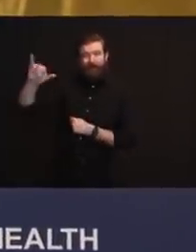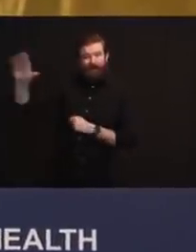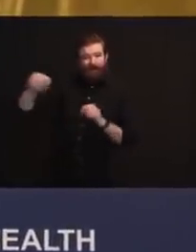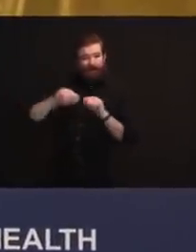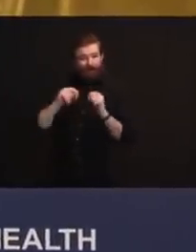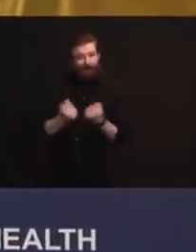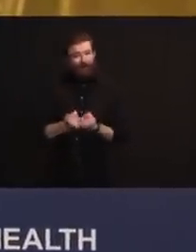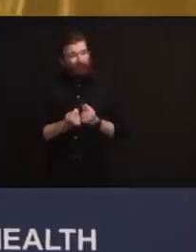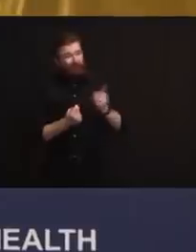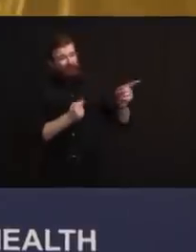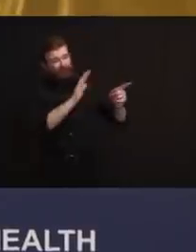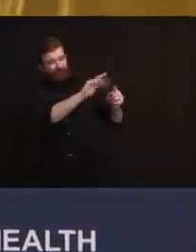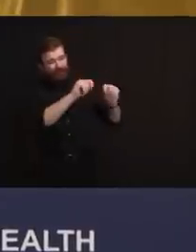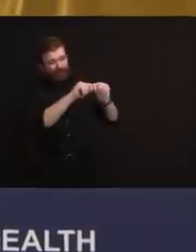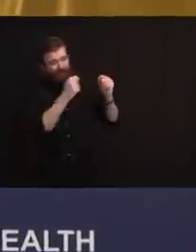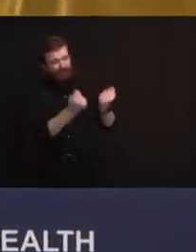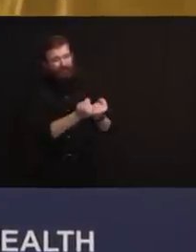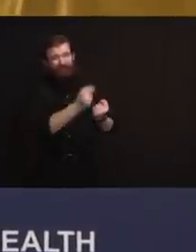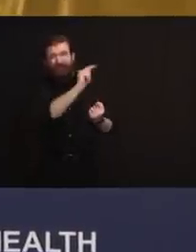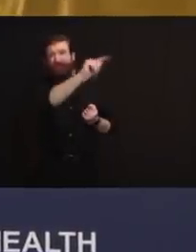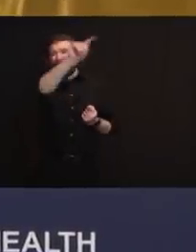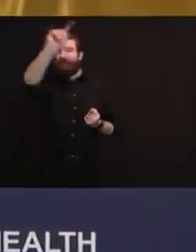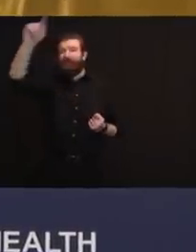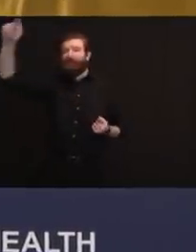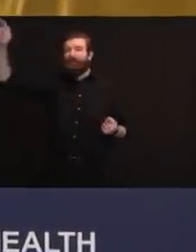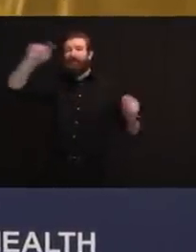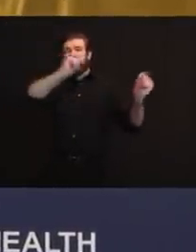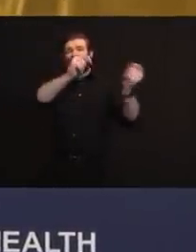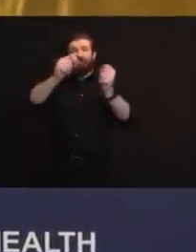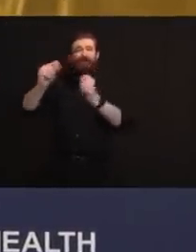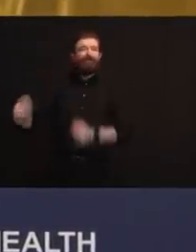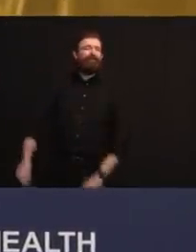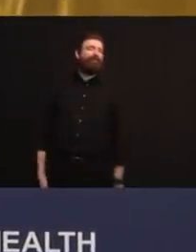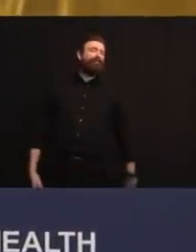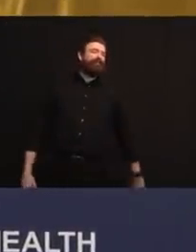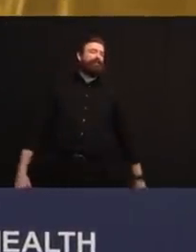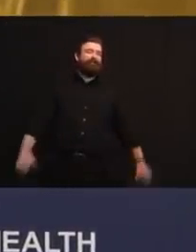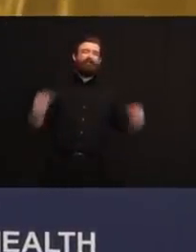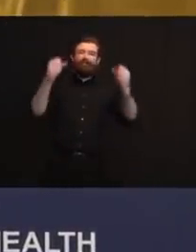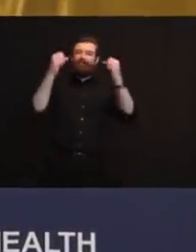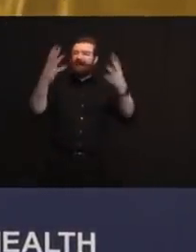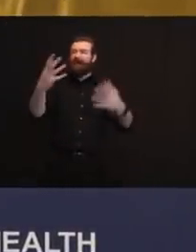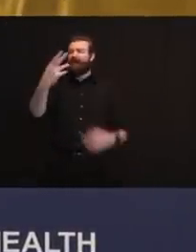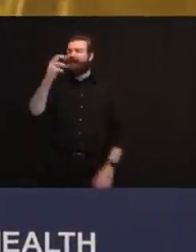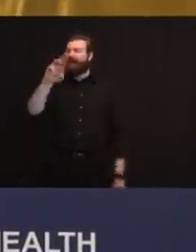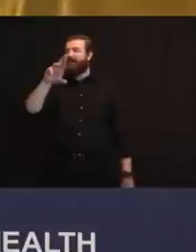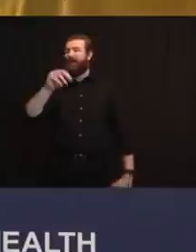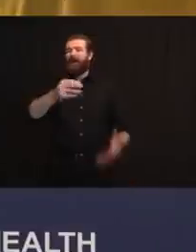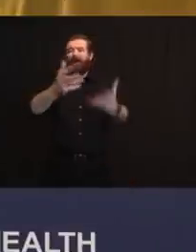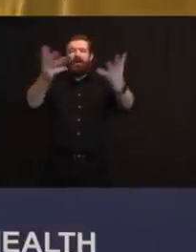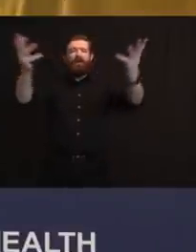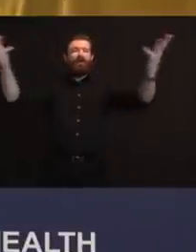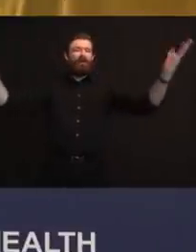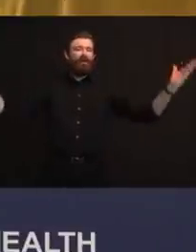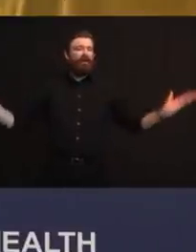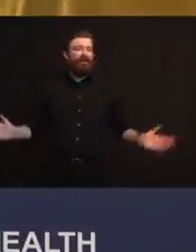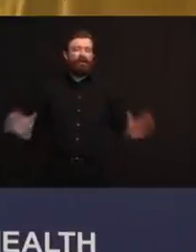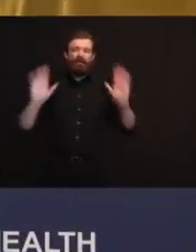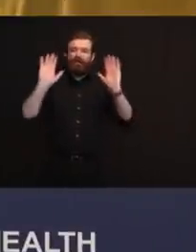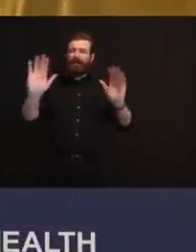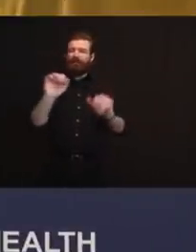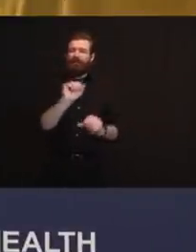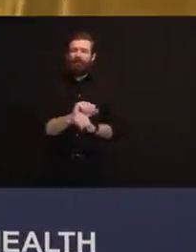listed, there are unsung heroes in our state by the thousands who are just doing extraordinary work, probably tens